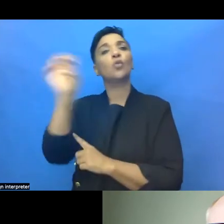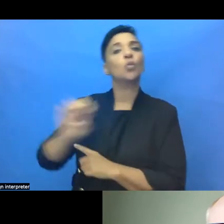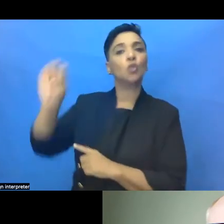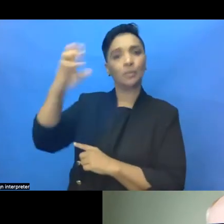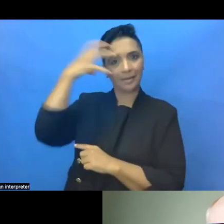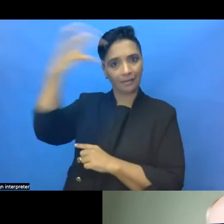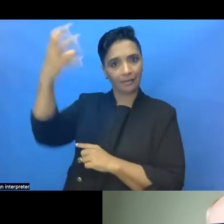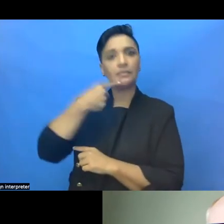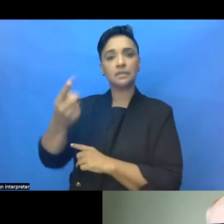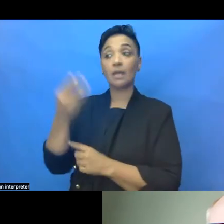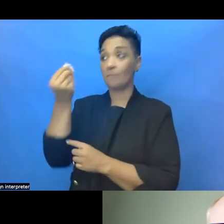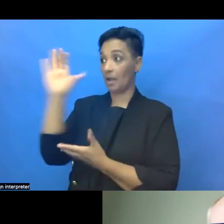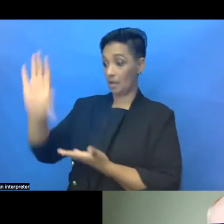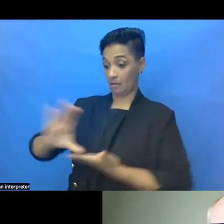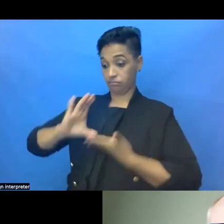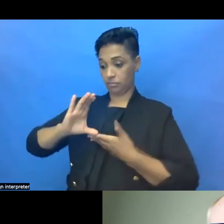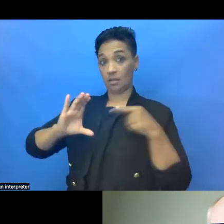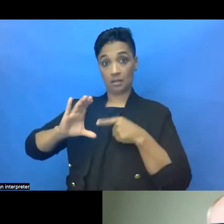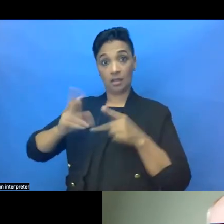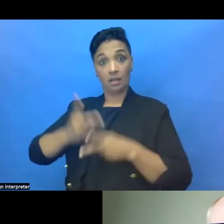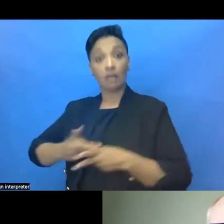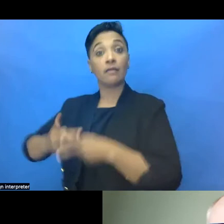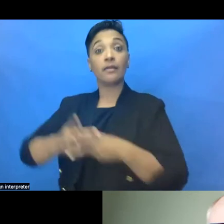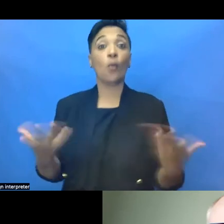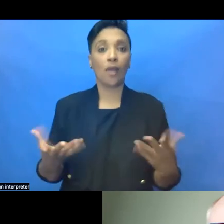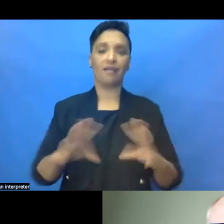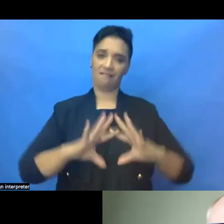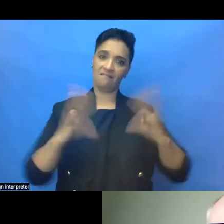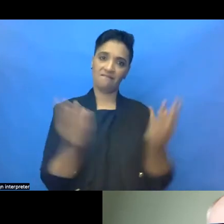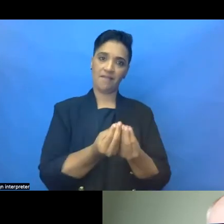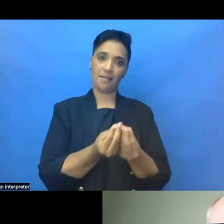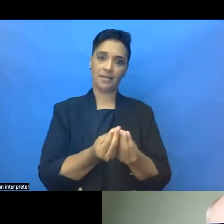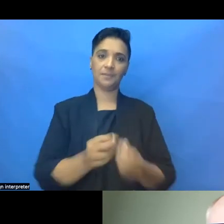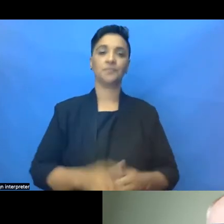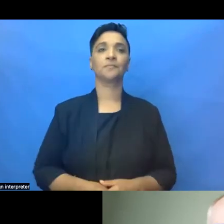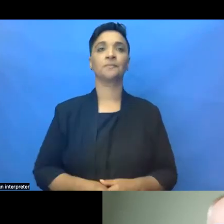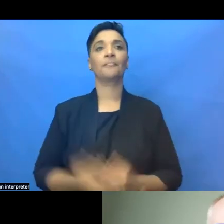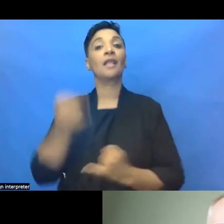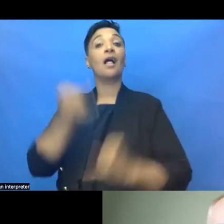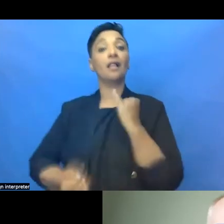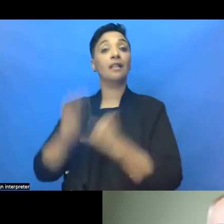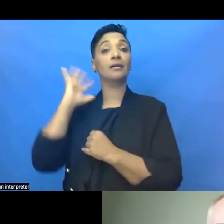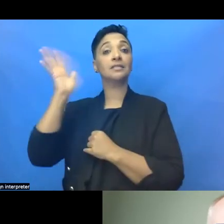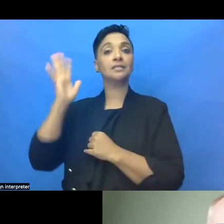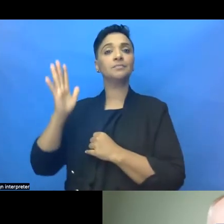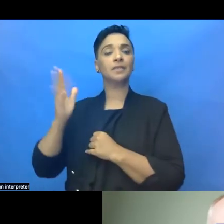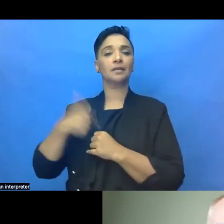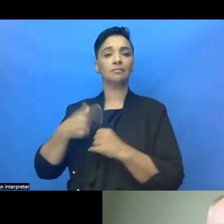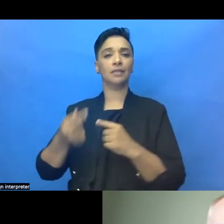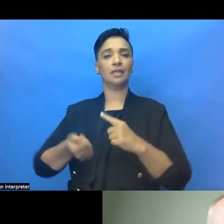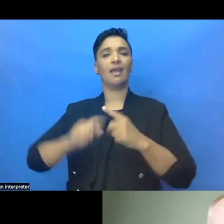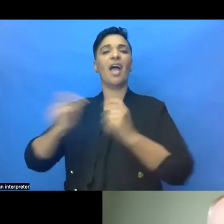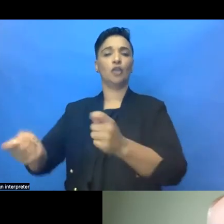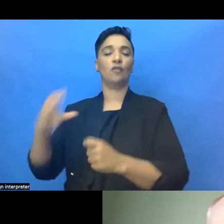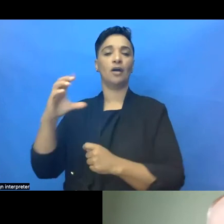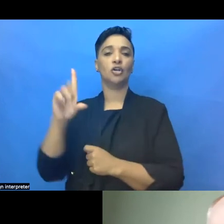are cared for in families. Our final speaker before I hand over to my colleague Dragana to moderate